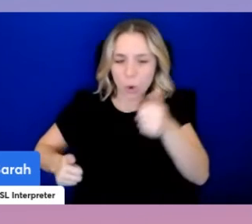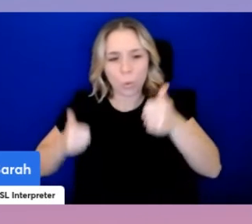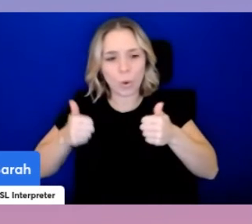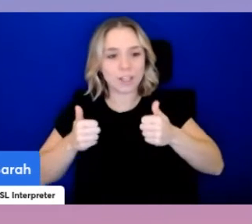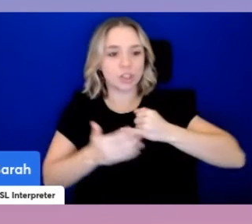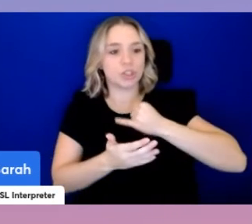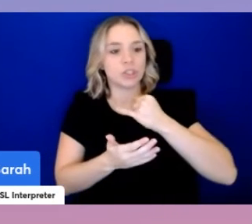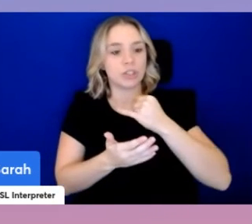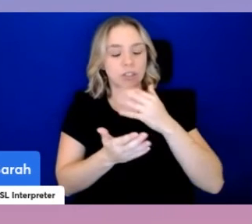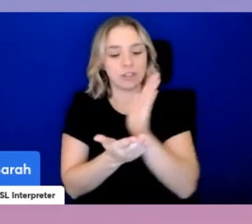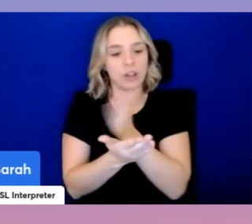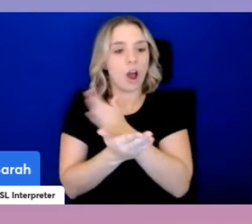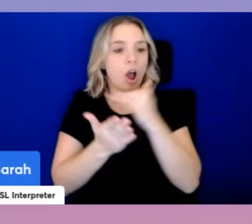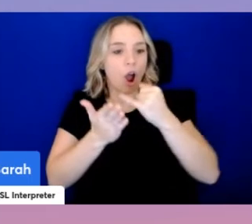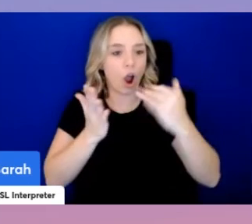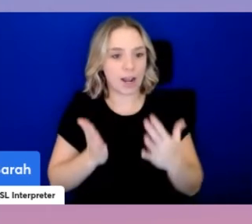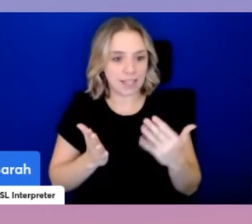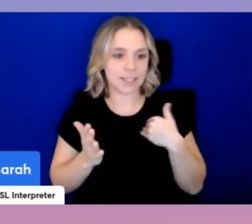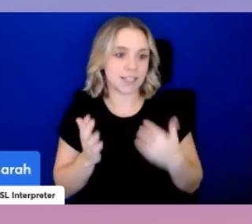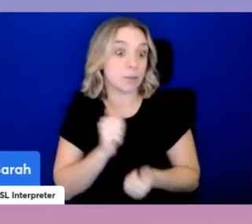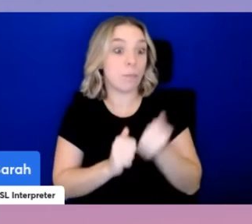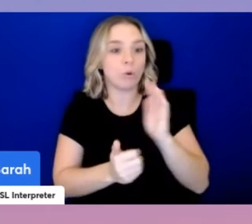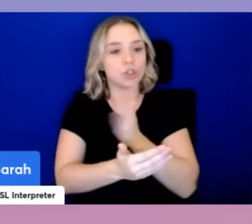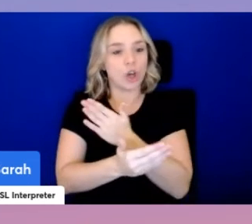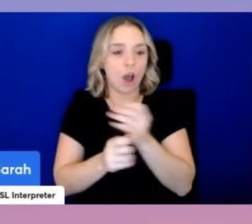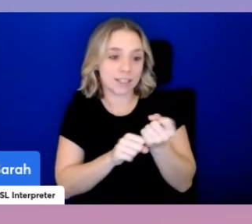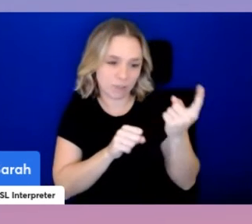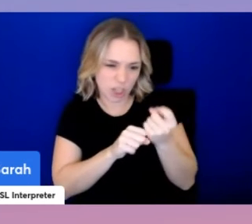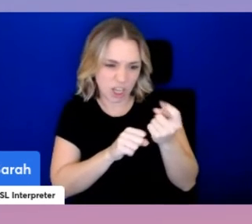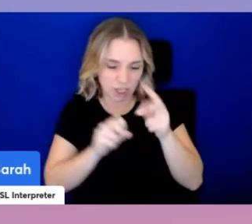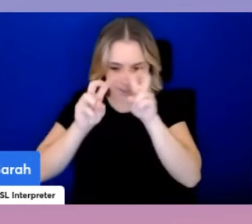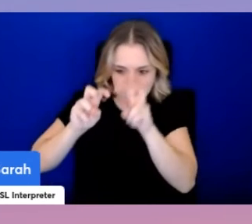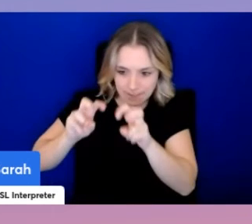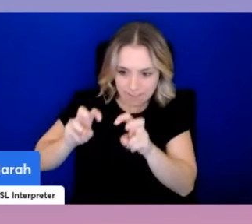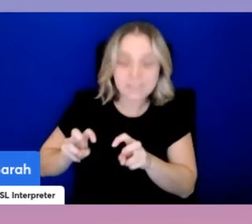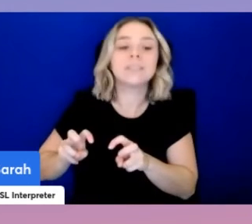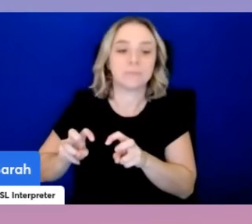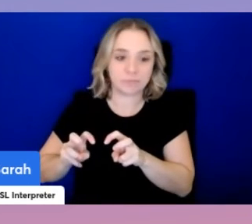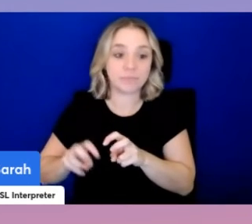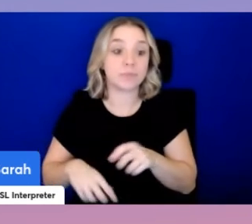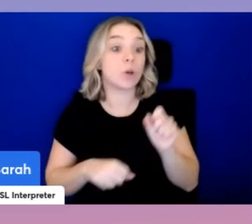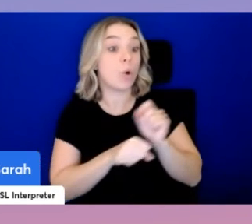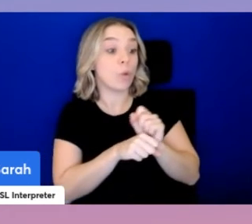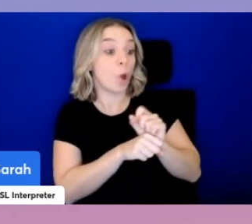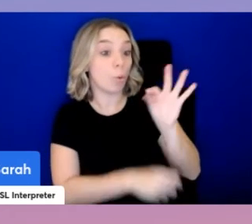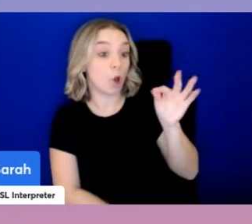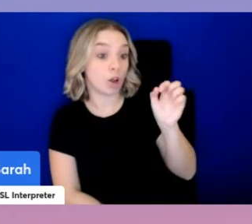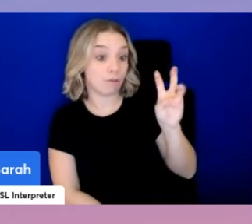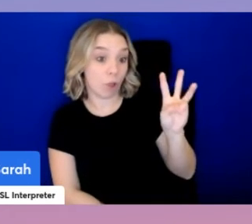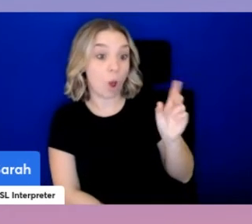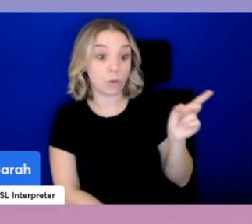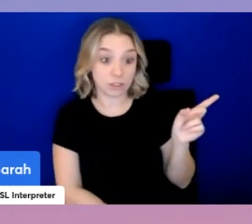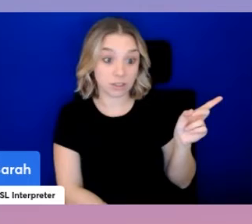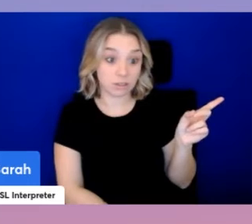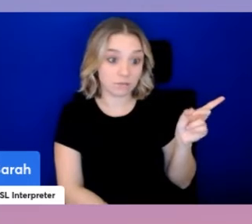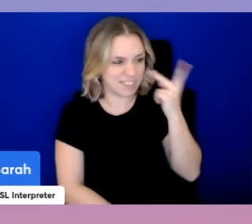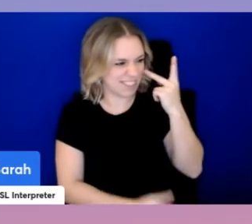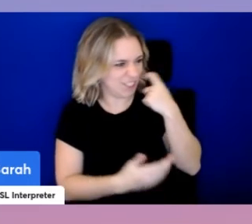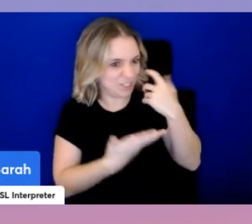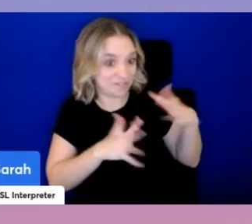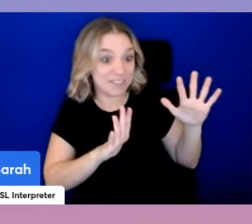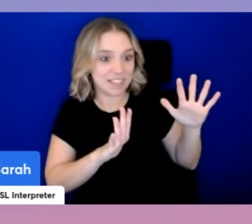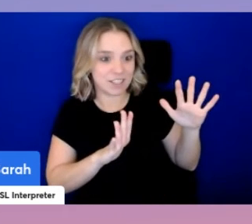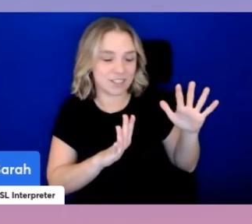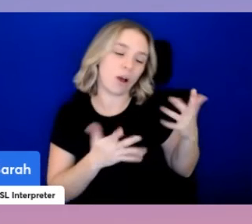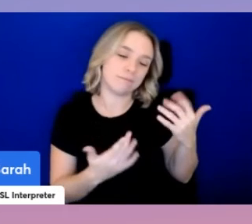songs each year. So if we go to the workflows, and you will see it just finished. Oh, it's